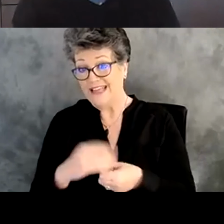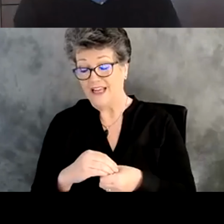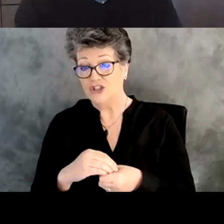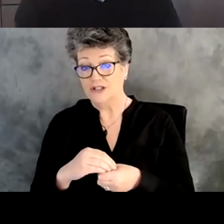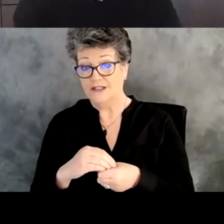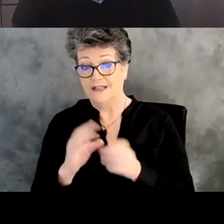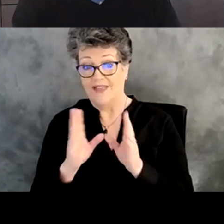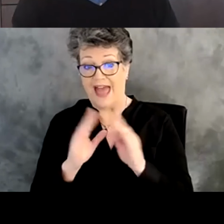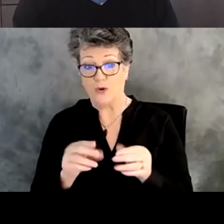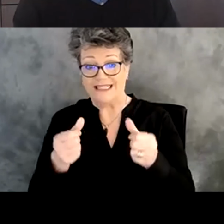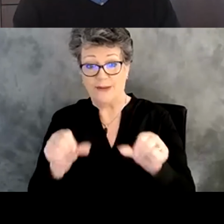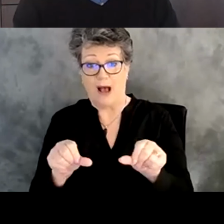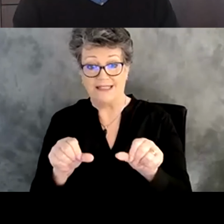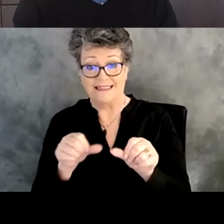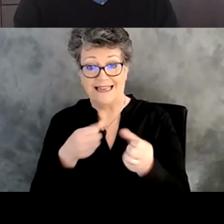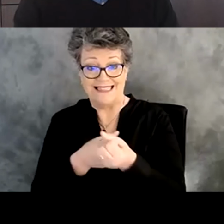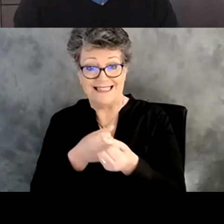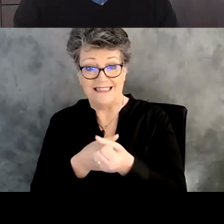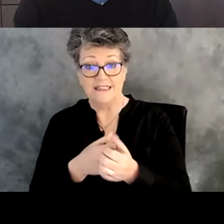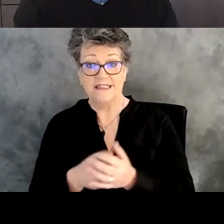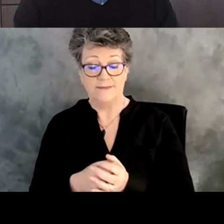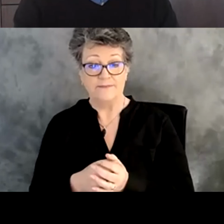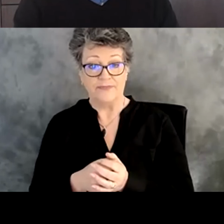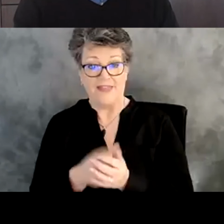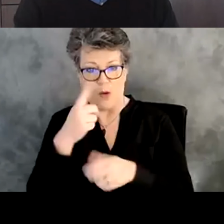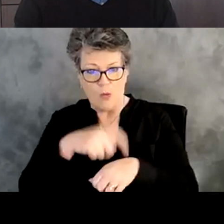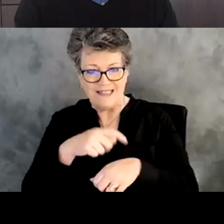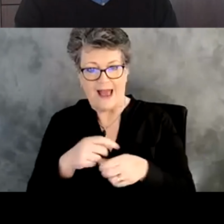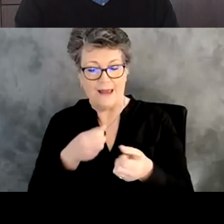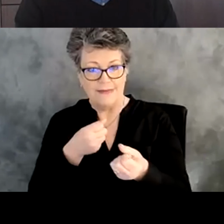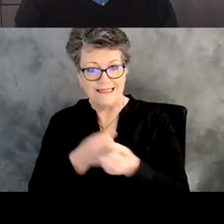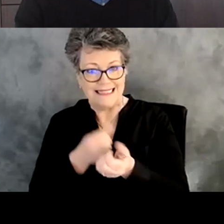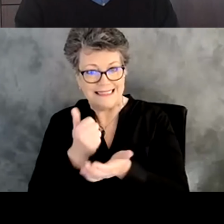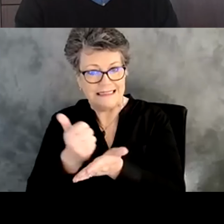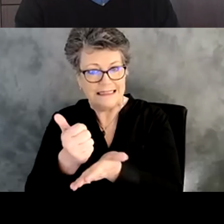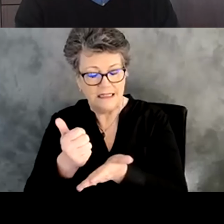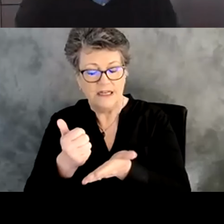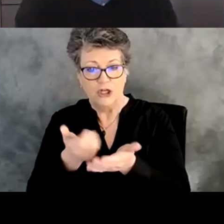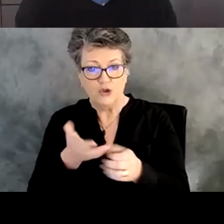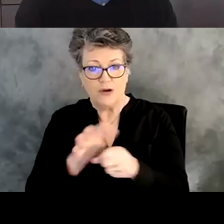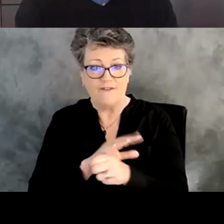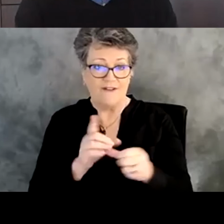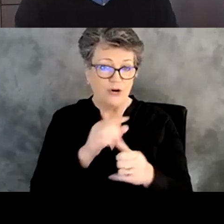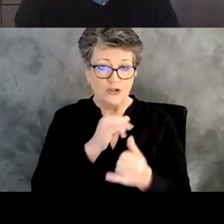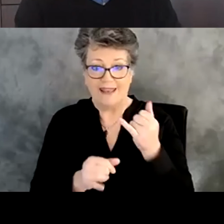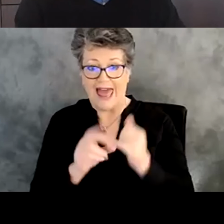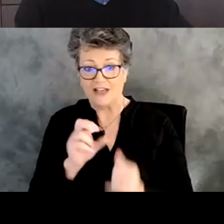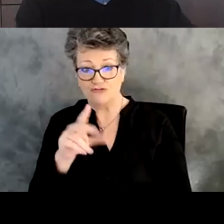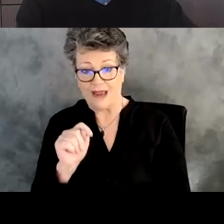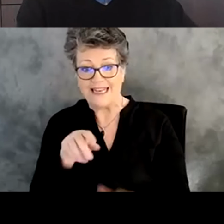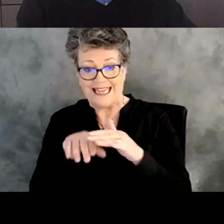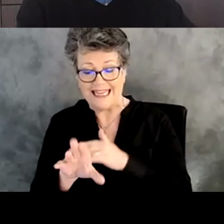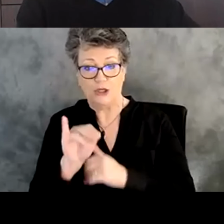deposit assistance, that one-time assistance to help Deborah cover first and last rent and get into a